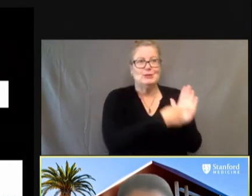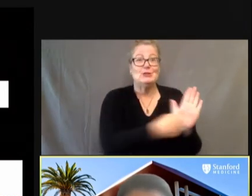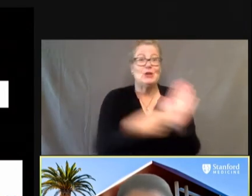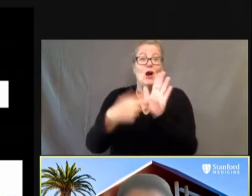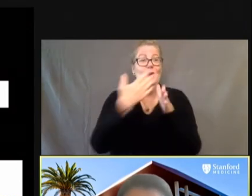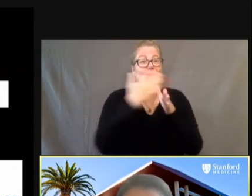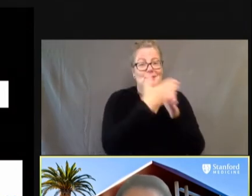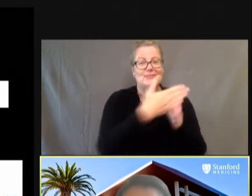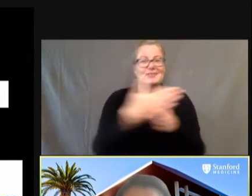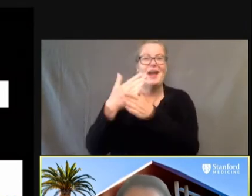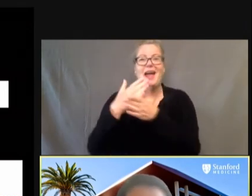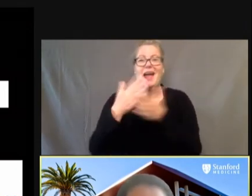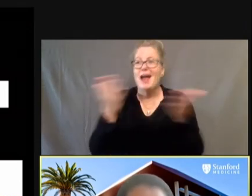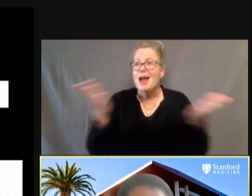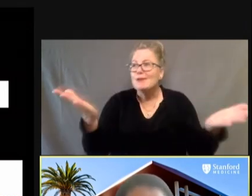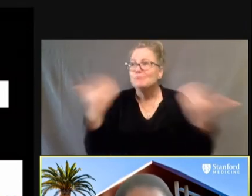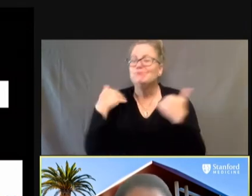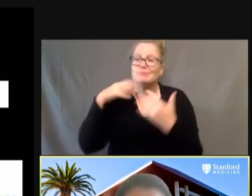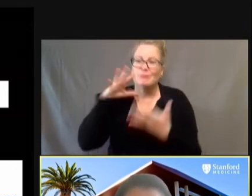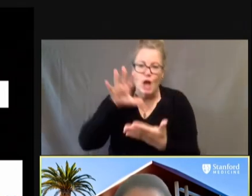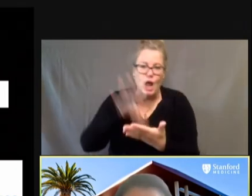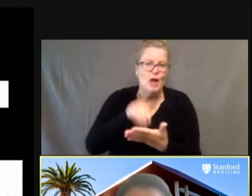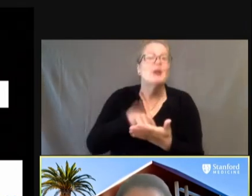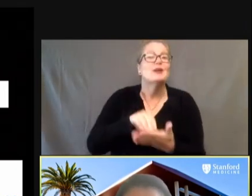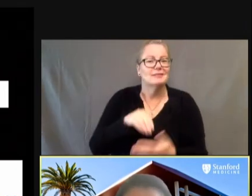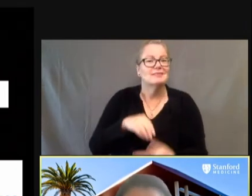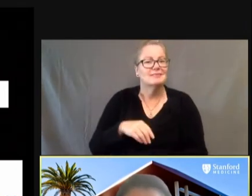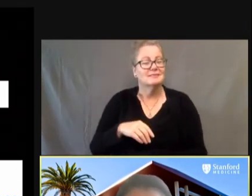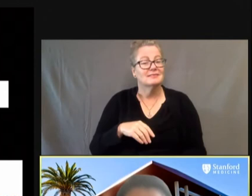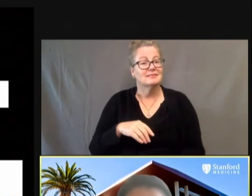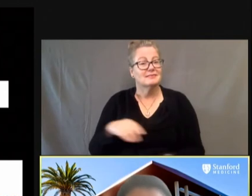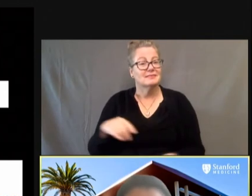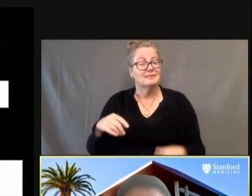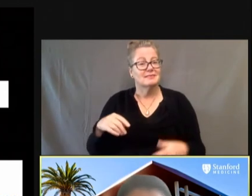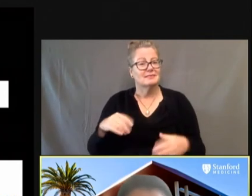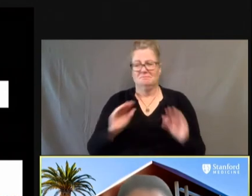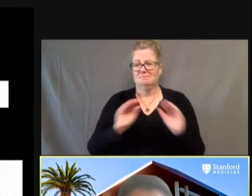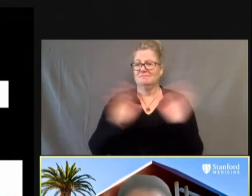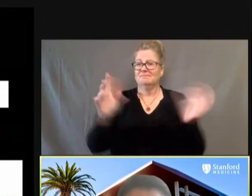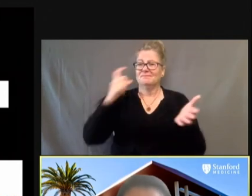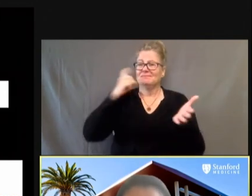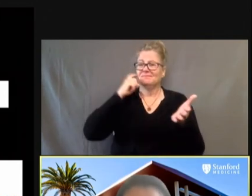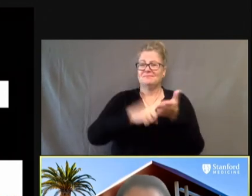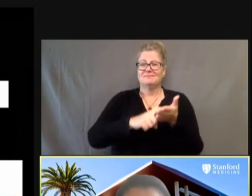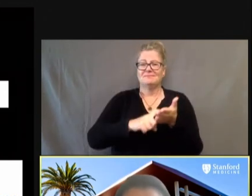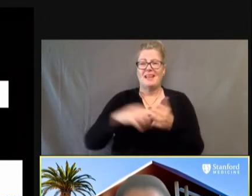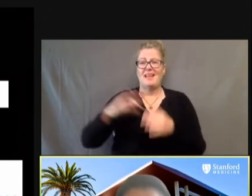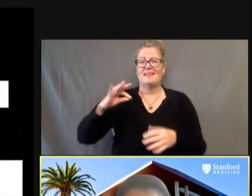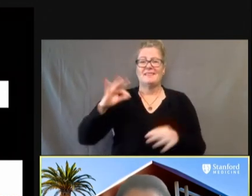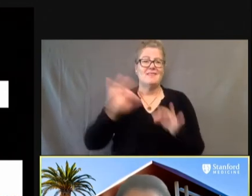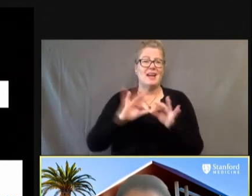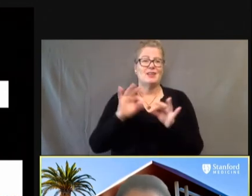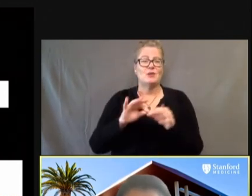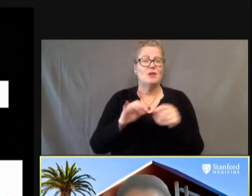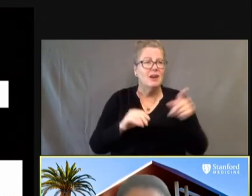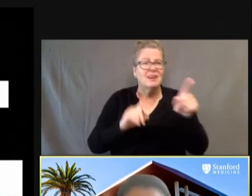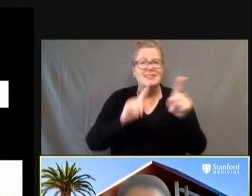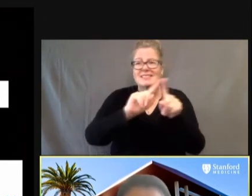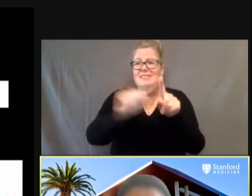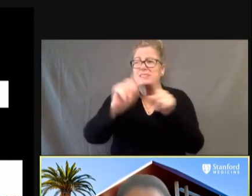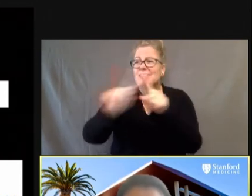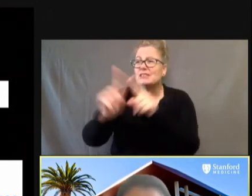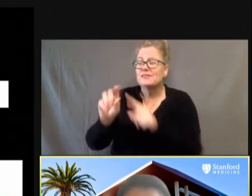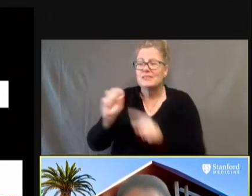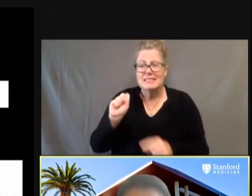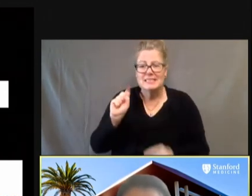year's conference, because we saw the value of bringing together different stakeholders and thought leaders in this field to gain a